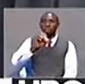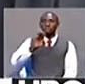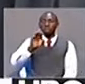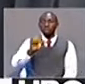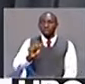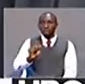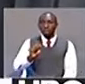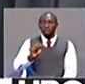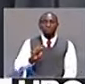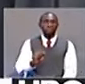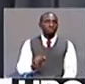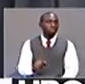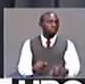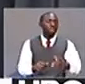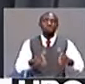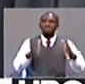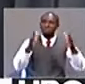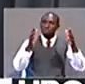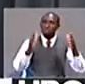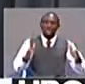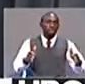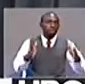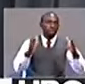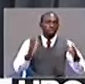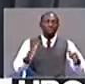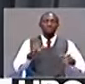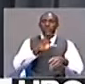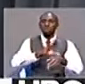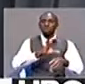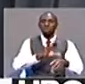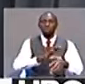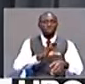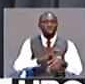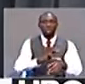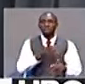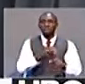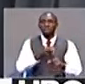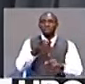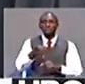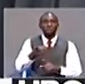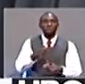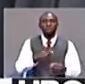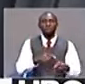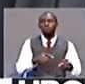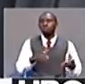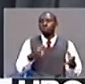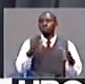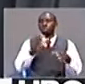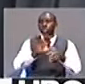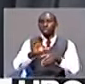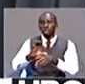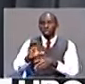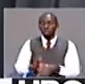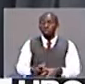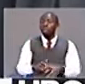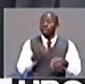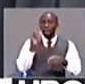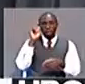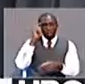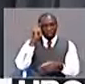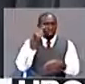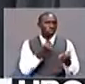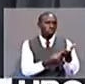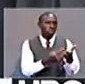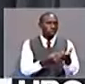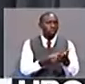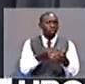this archdiocese. Madam Speaker, I think all Ugandans should borrow a leaf from